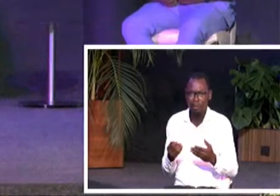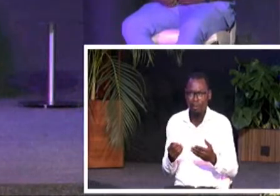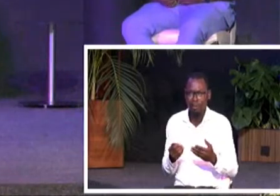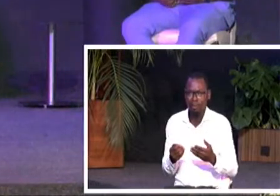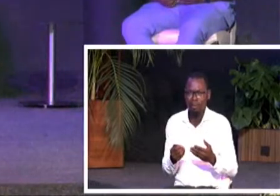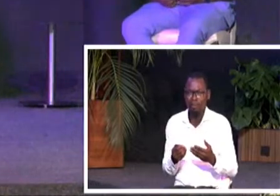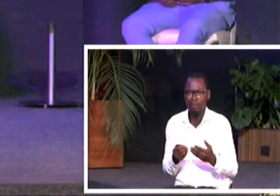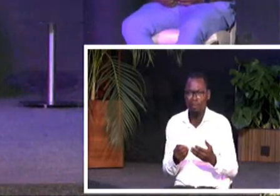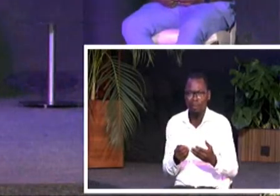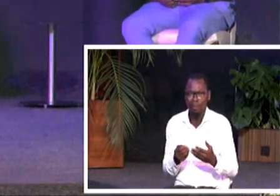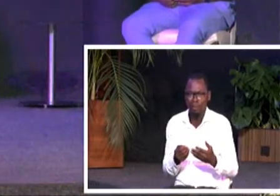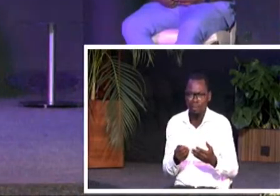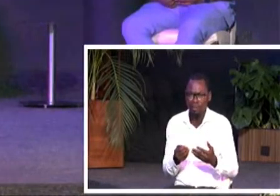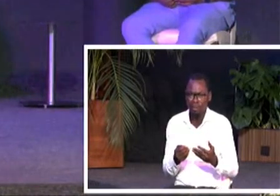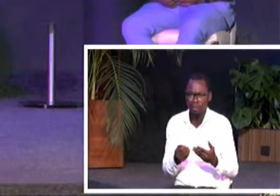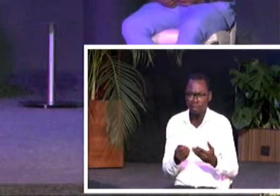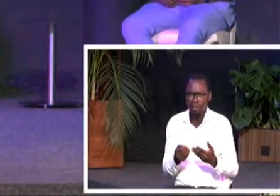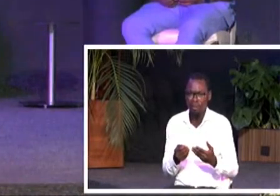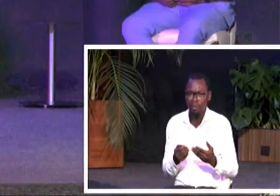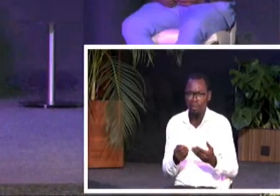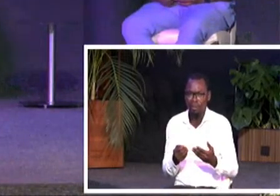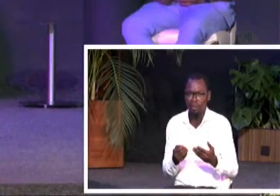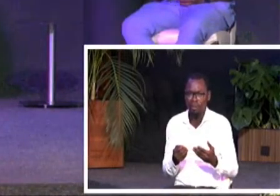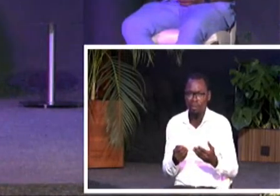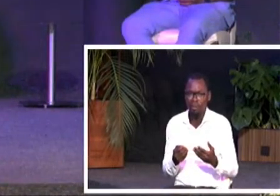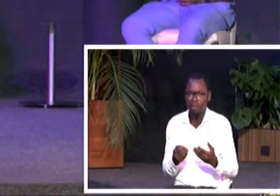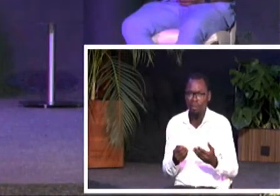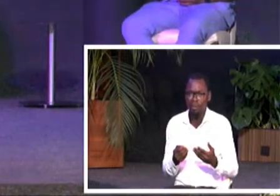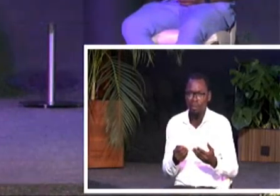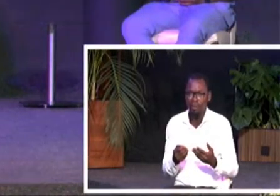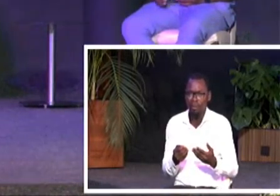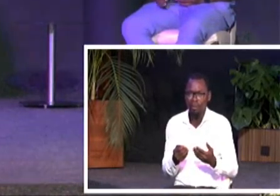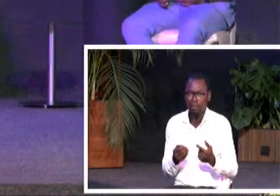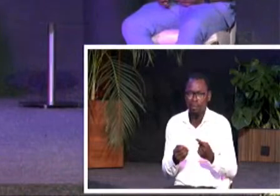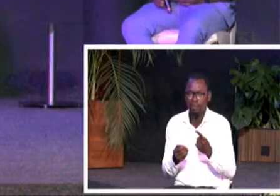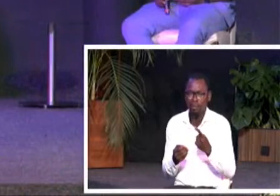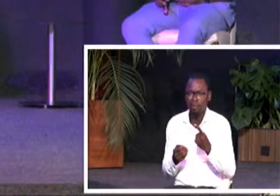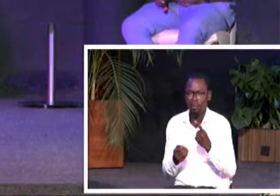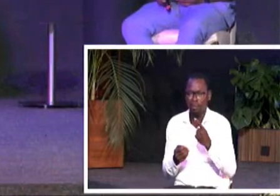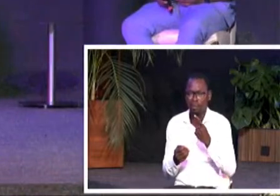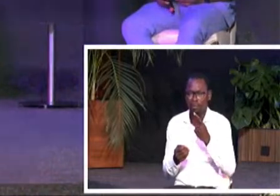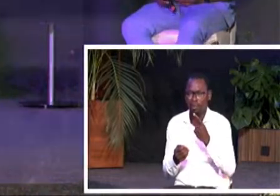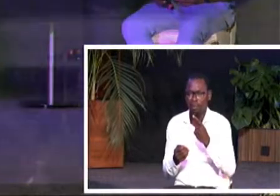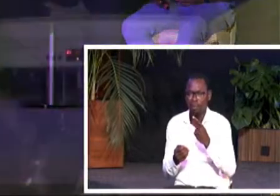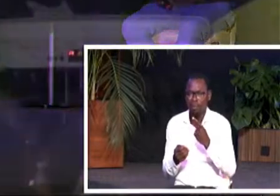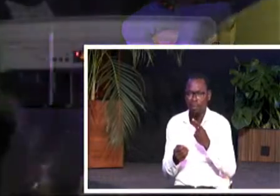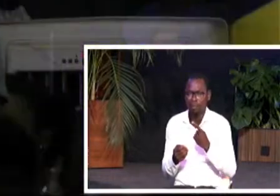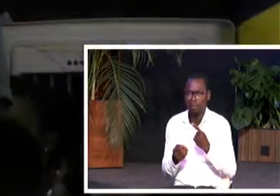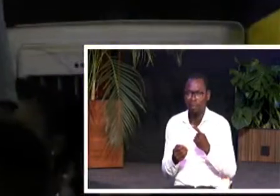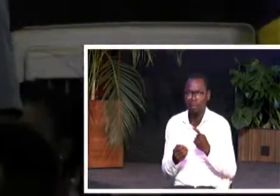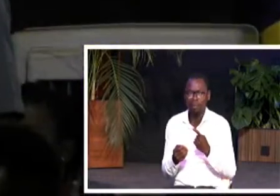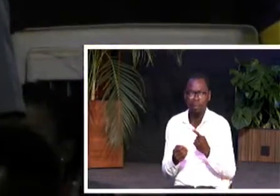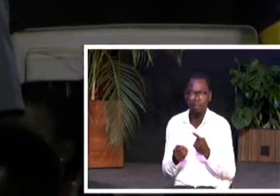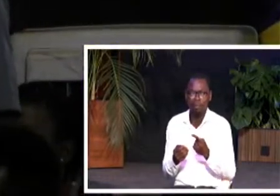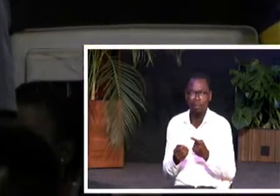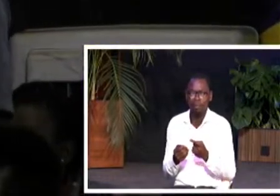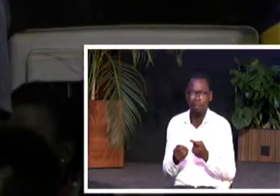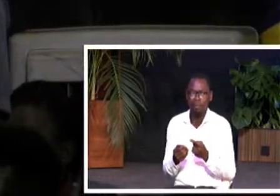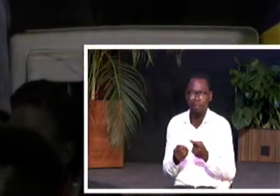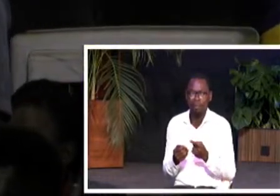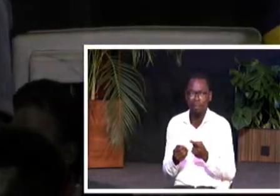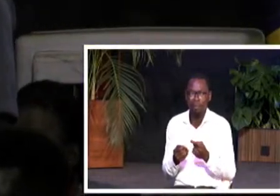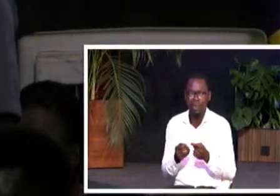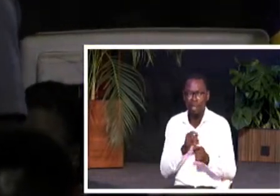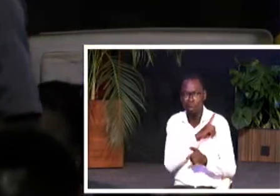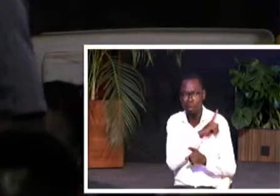our resource persons to answer. Yes, sir. My name is Alvin Anyo, and I would